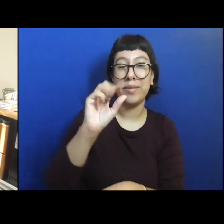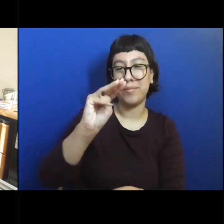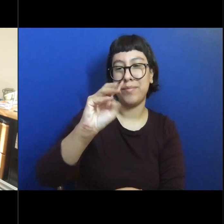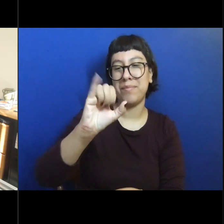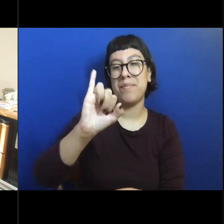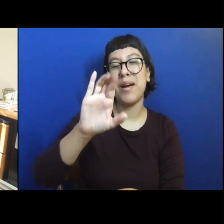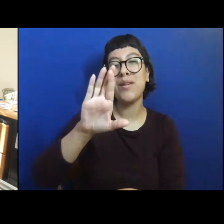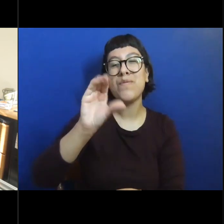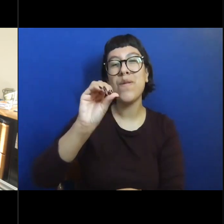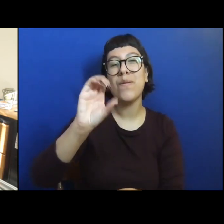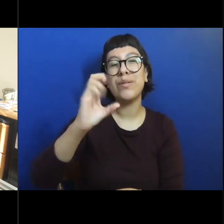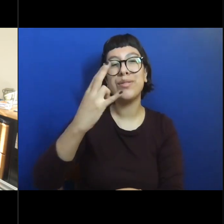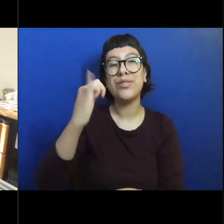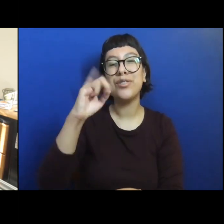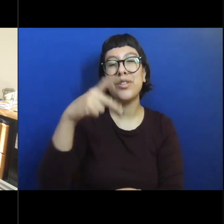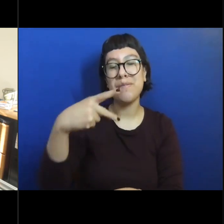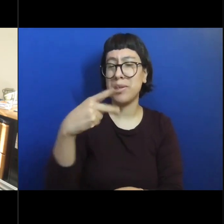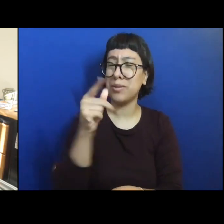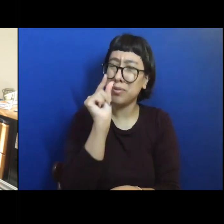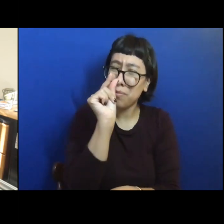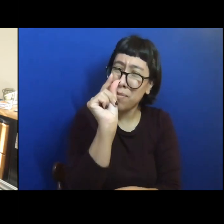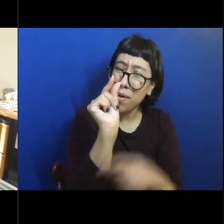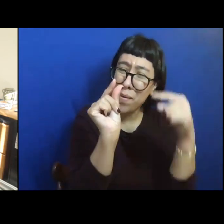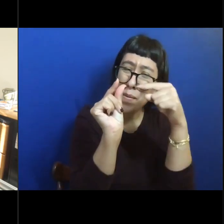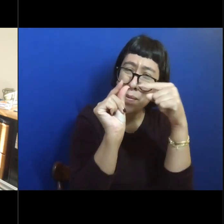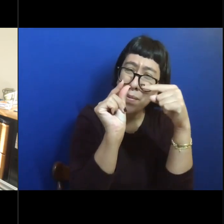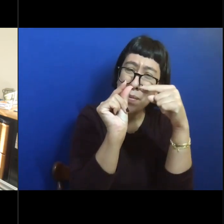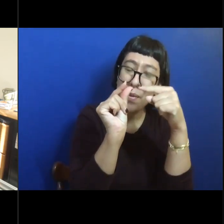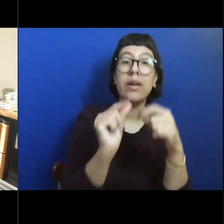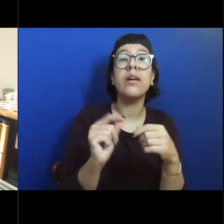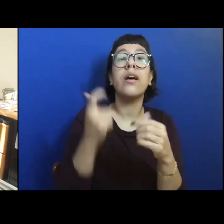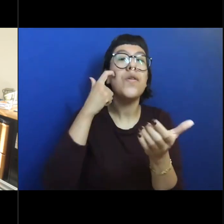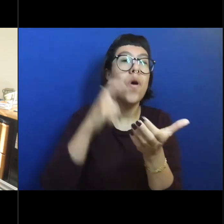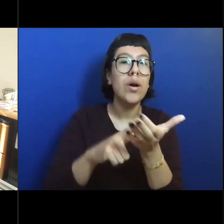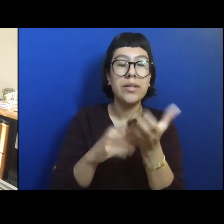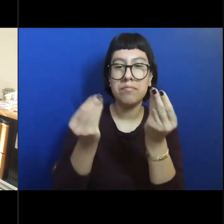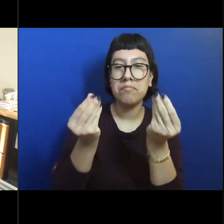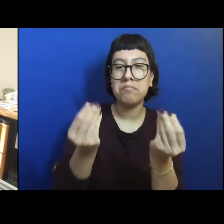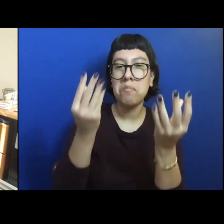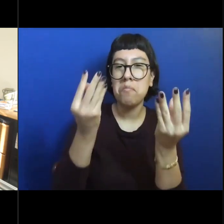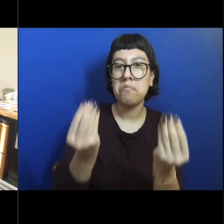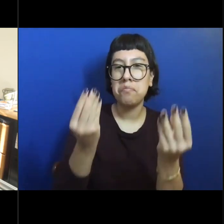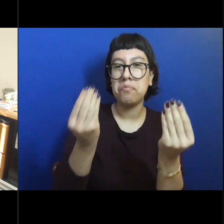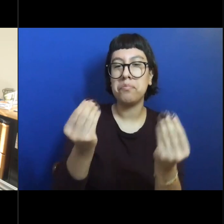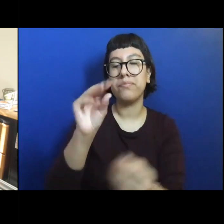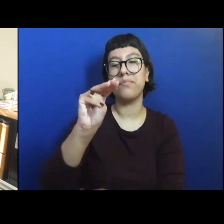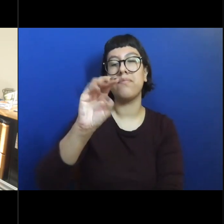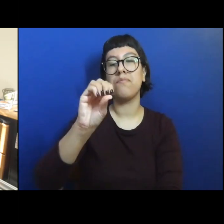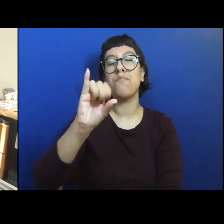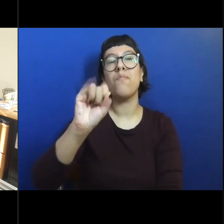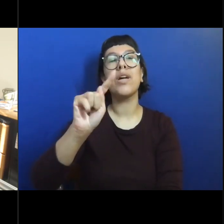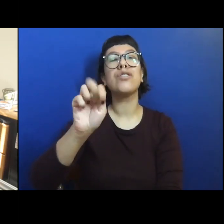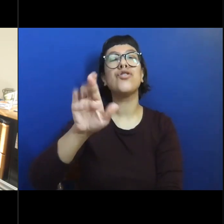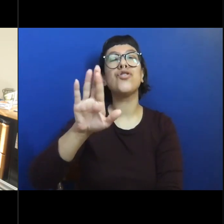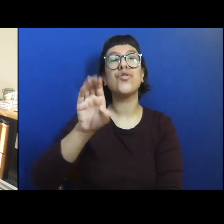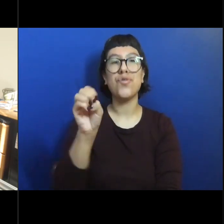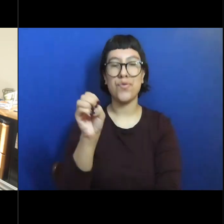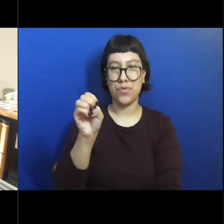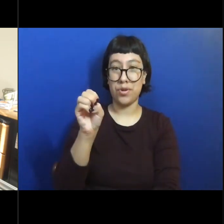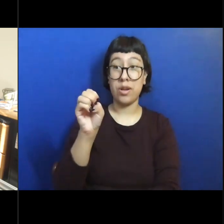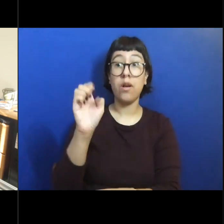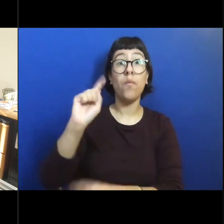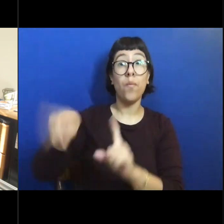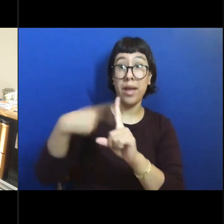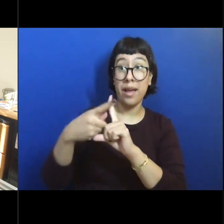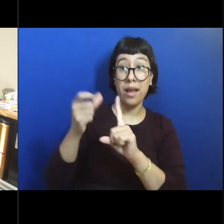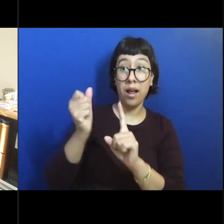here. It's really, really small. That's measuring the moisture in the atmosphere. So as this goes up, that can tell you, is it